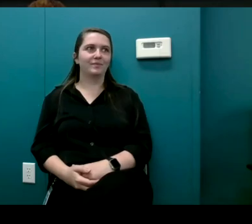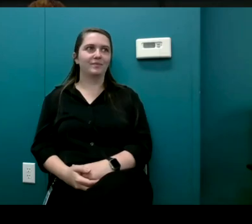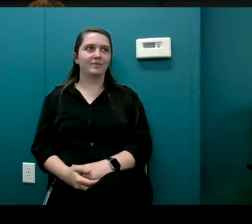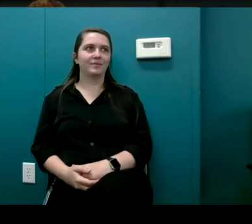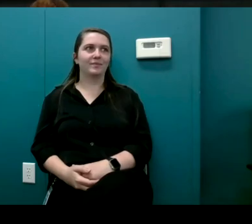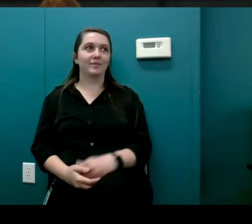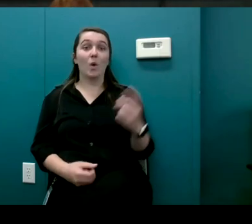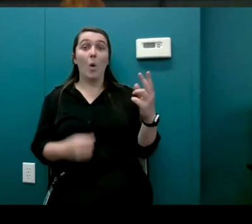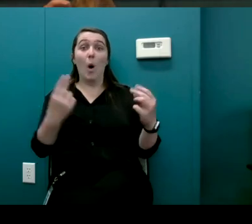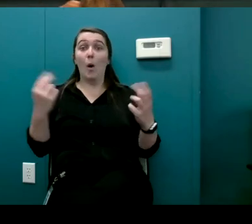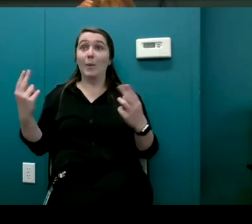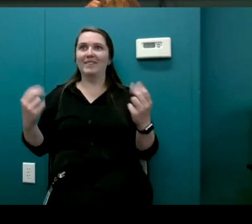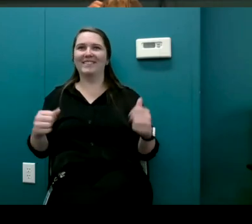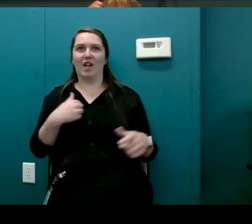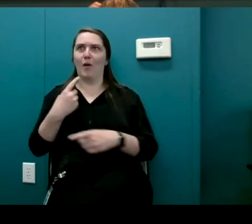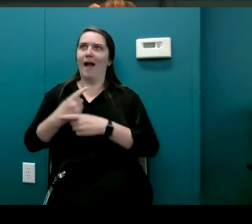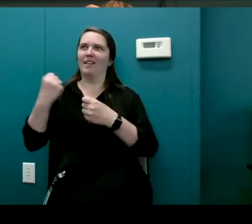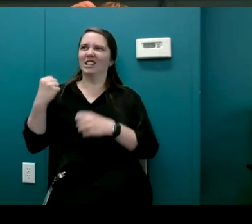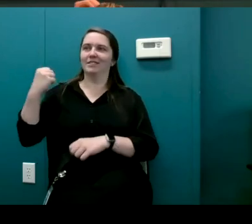Oh, I got it right. Yes.